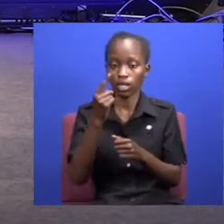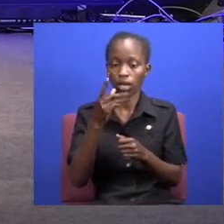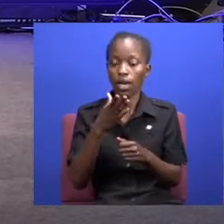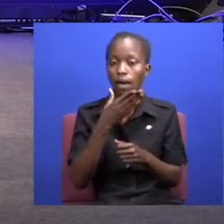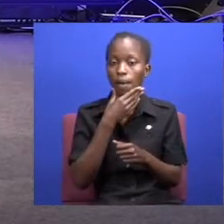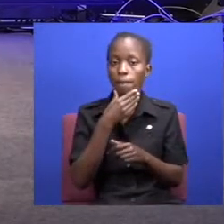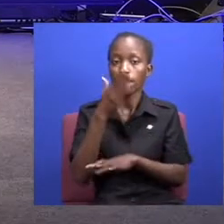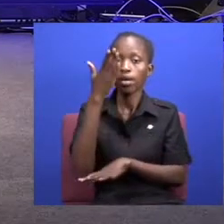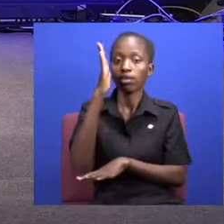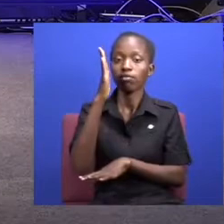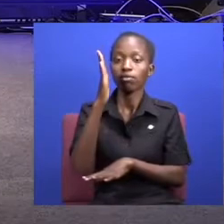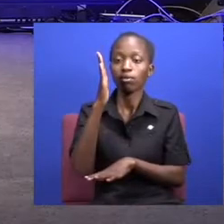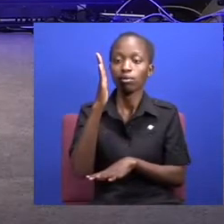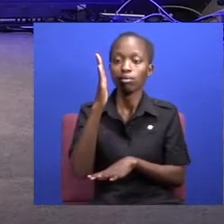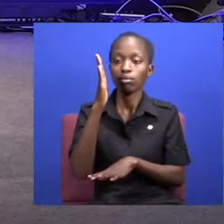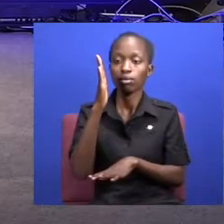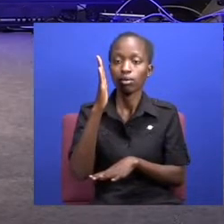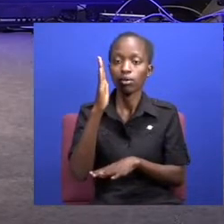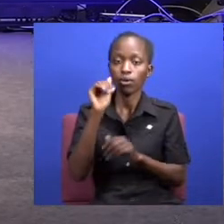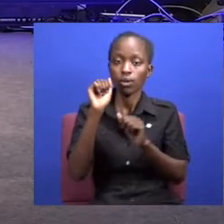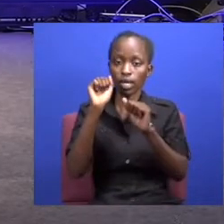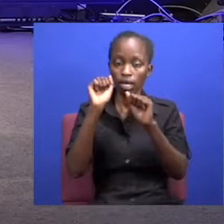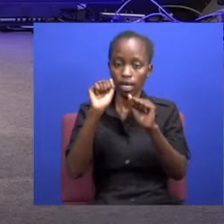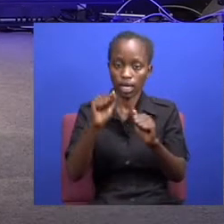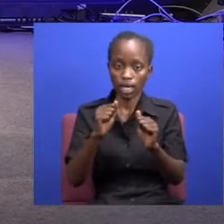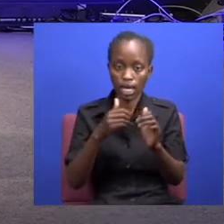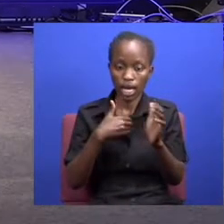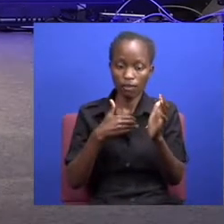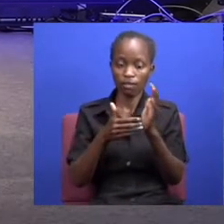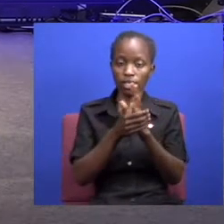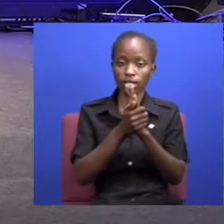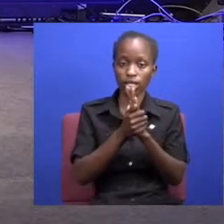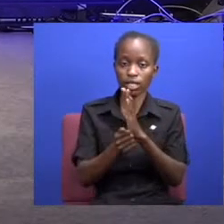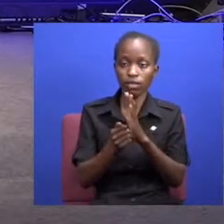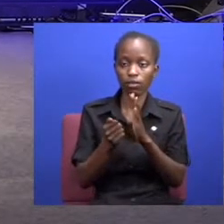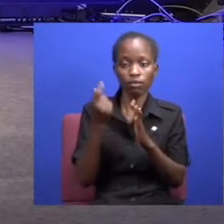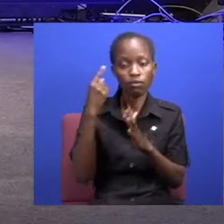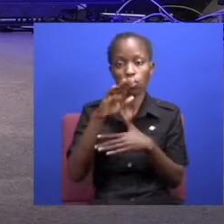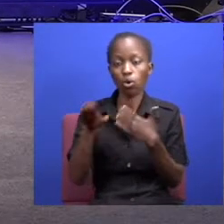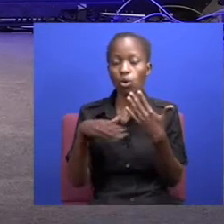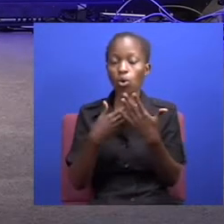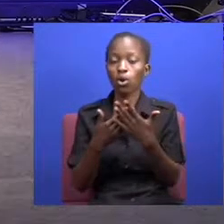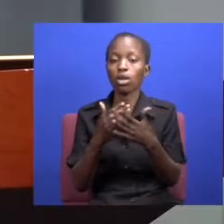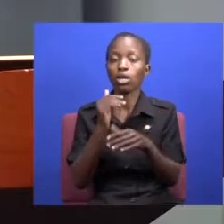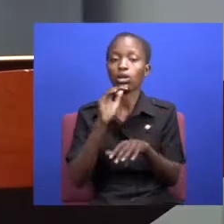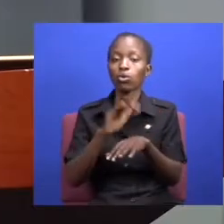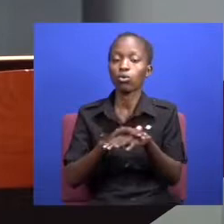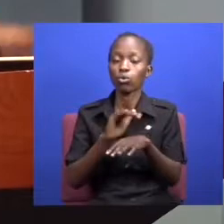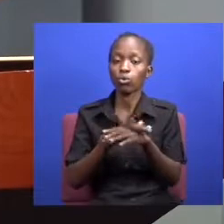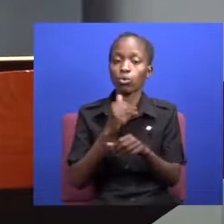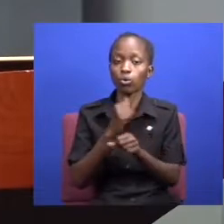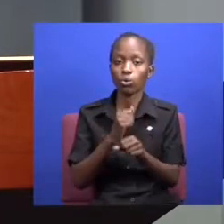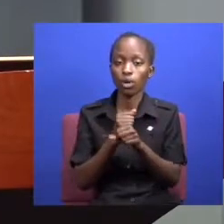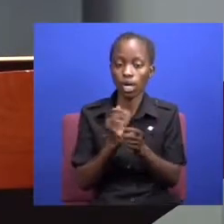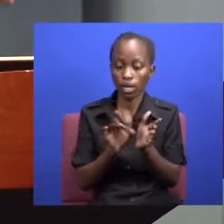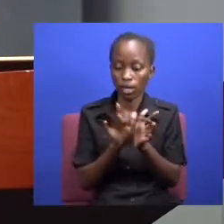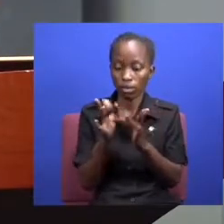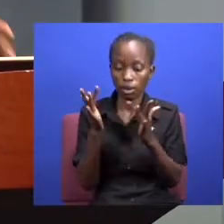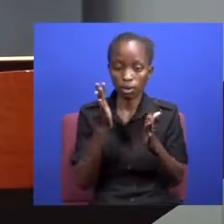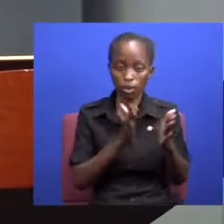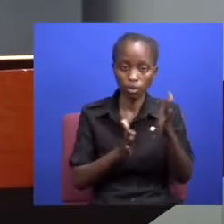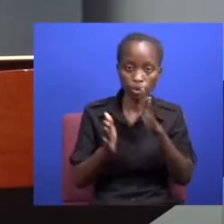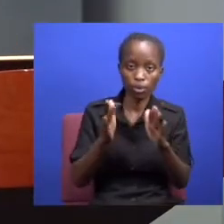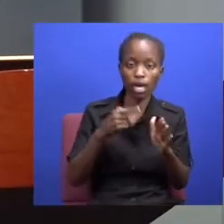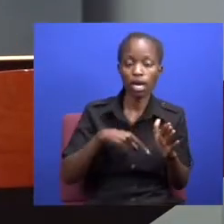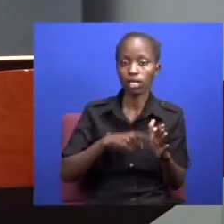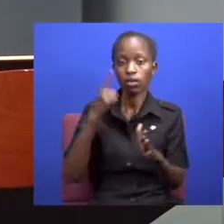the man of God may be adequate, equipped for every good work. You see, the Bible prepares